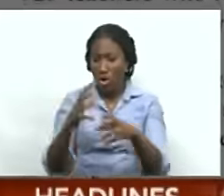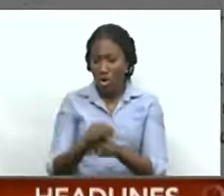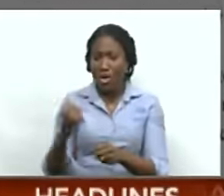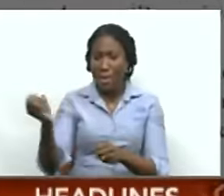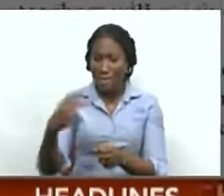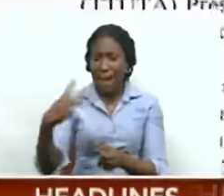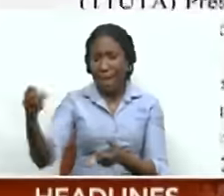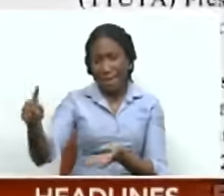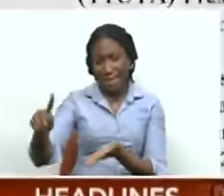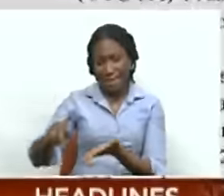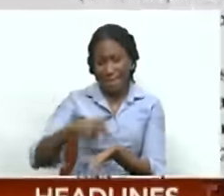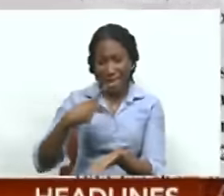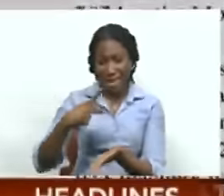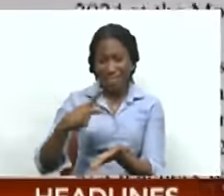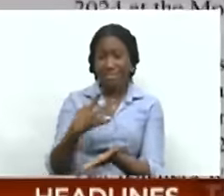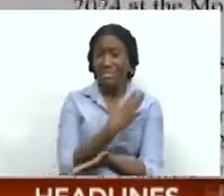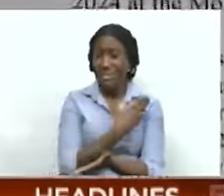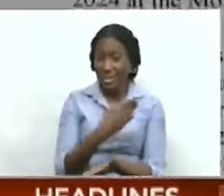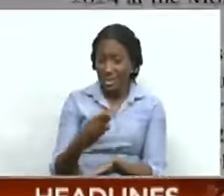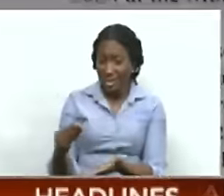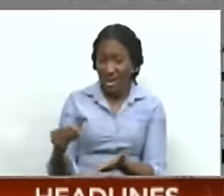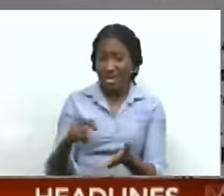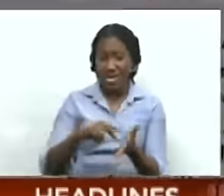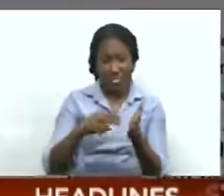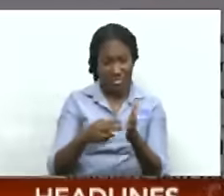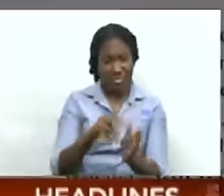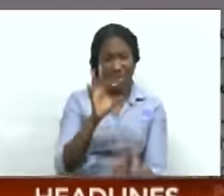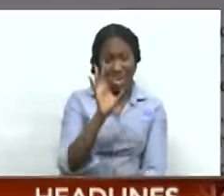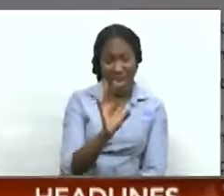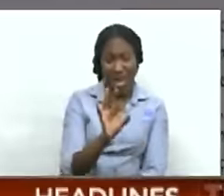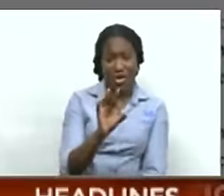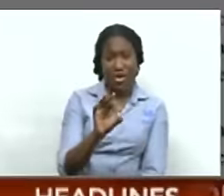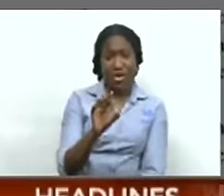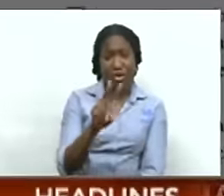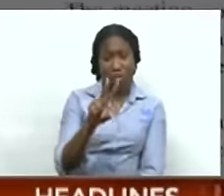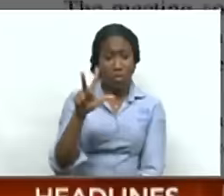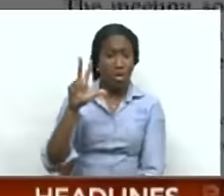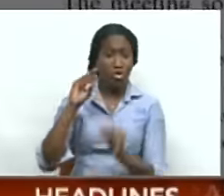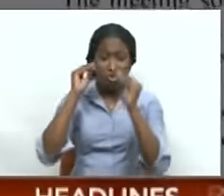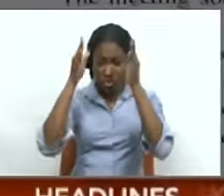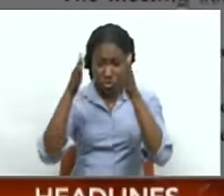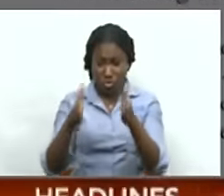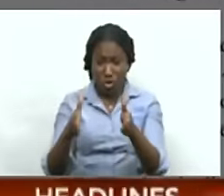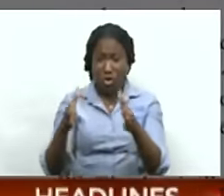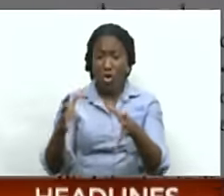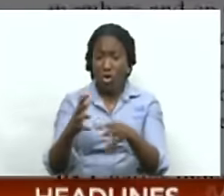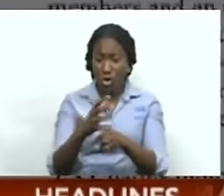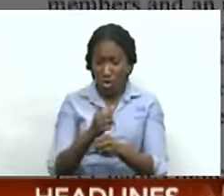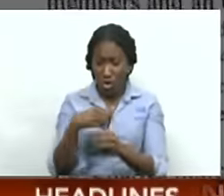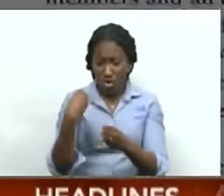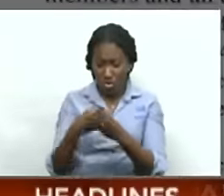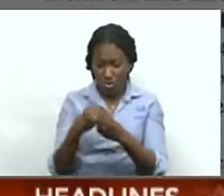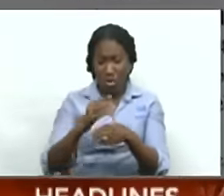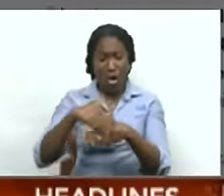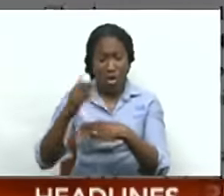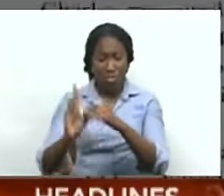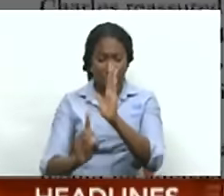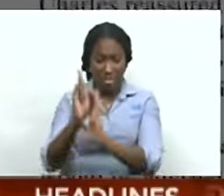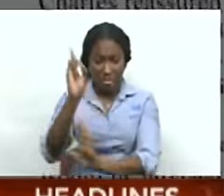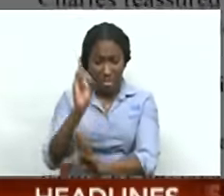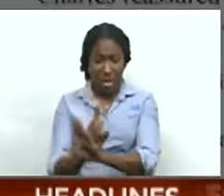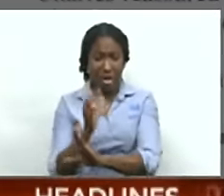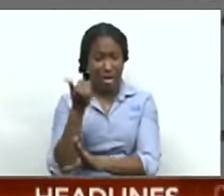was inclusive of over 900 teachers who received their arrears outside of their December salary. Another